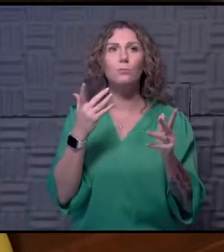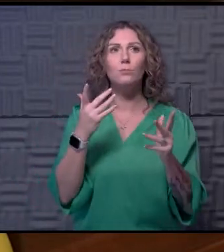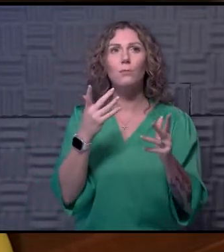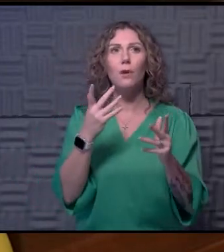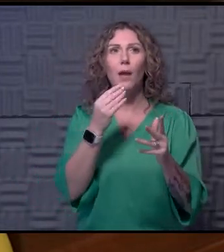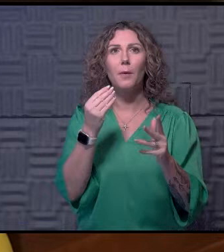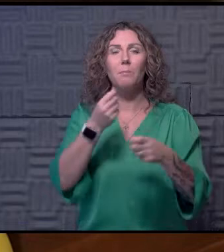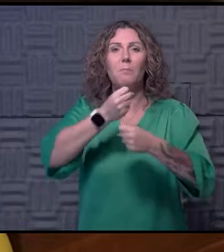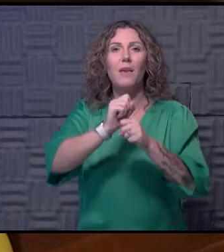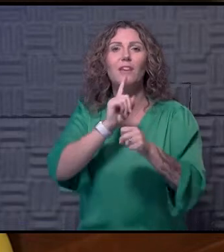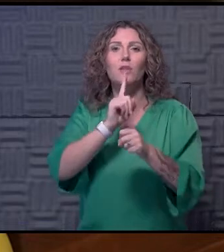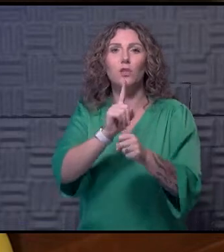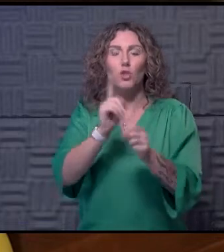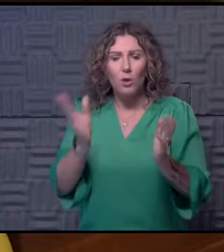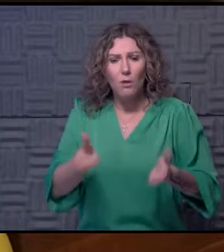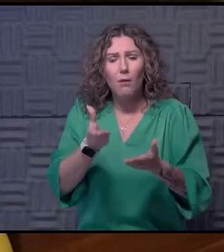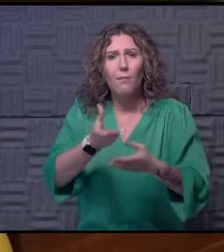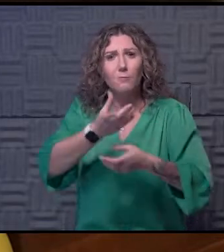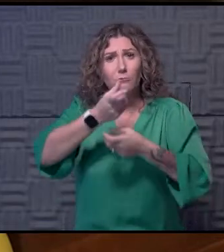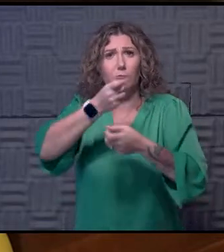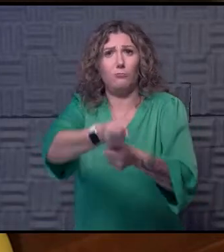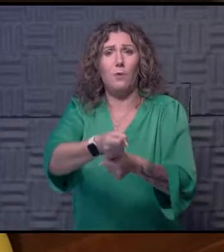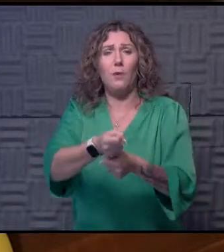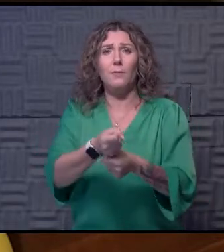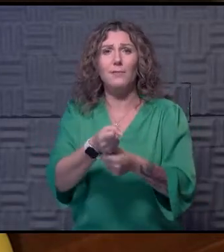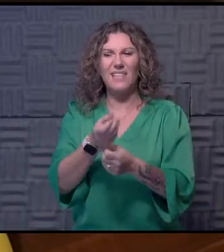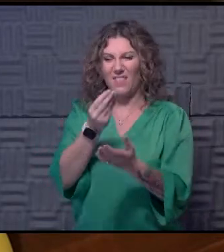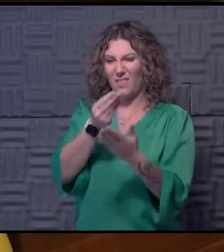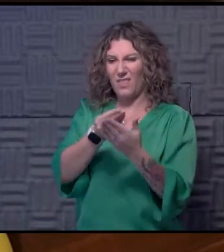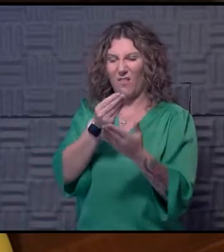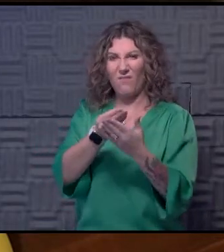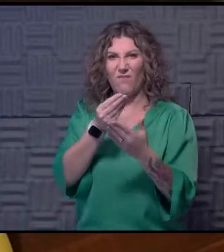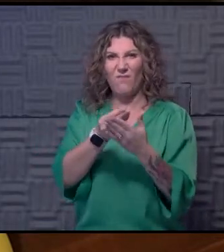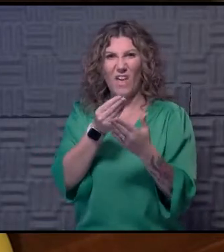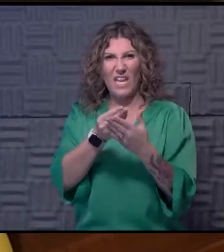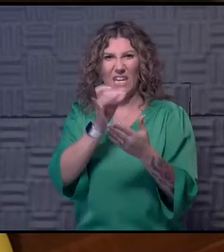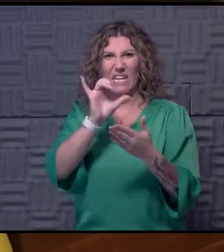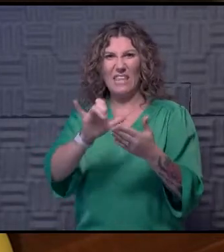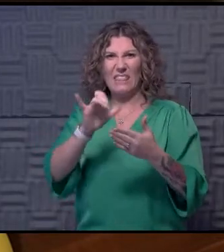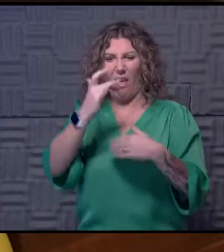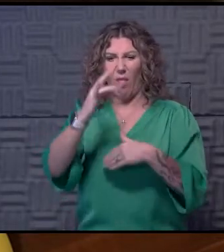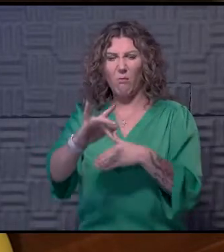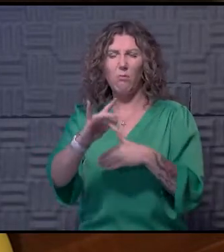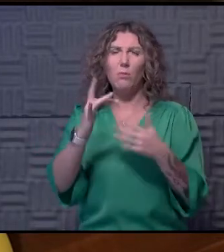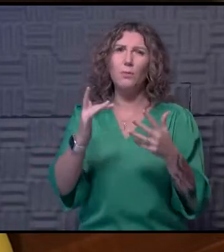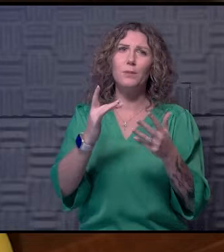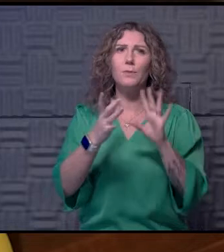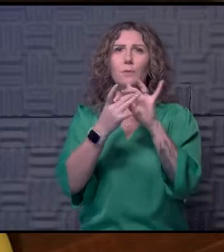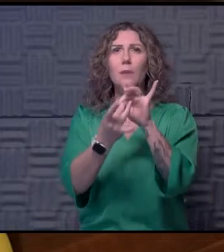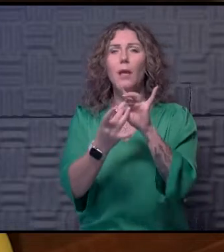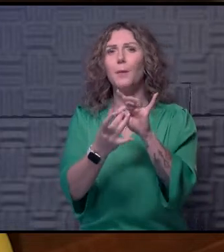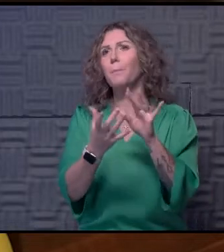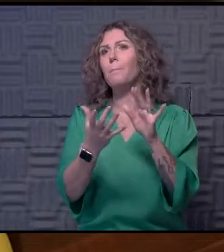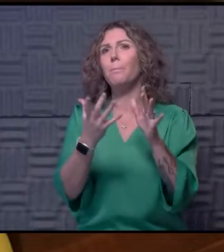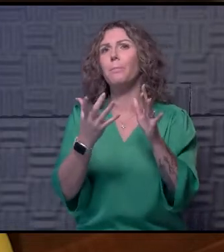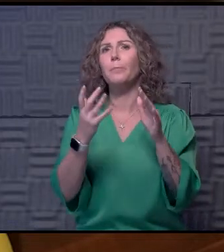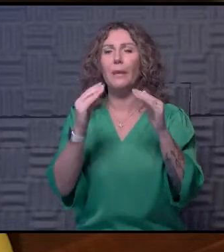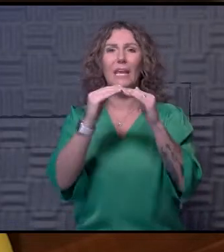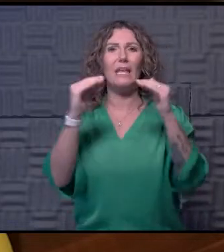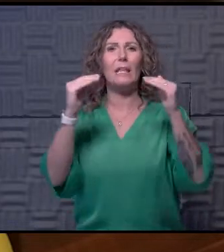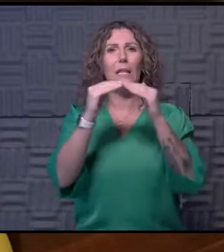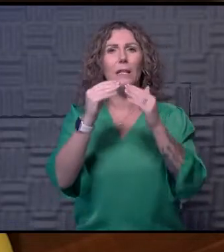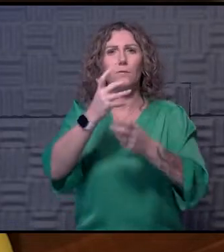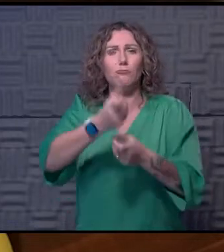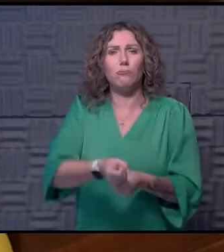ensure trust. I don't think that the funding gap was so much related to this level of trust that